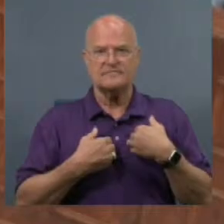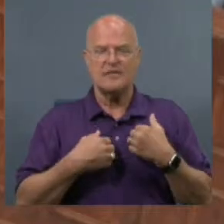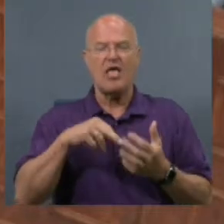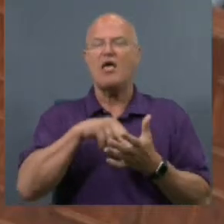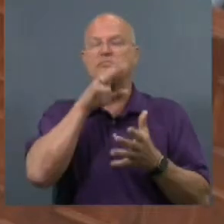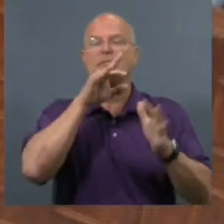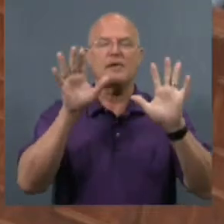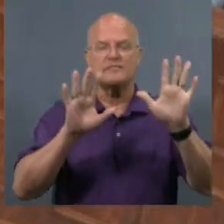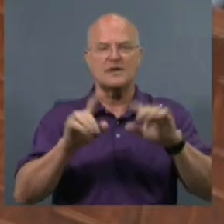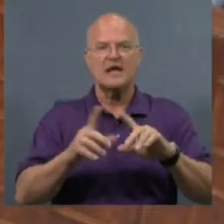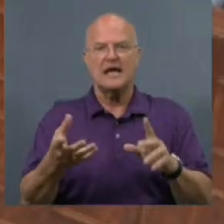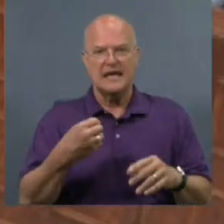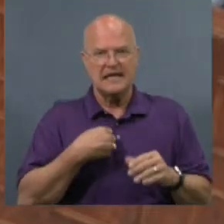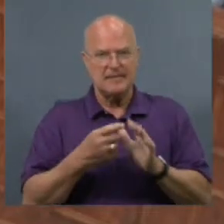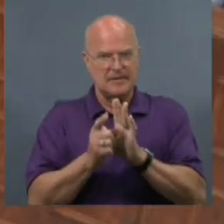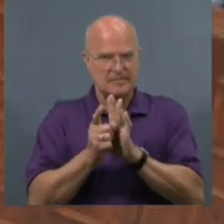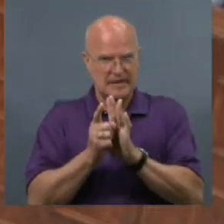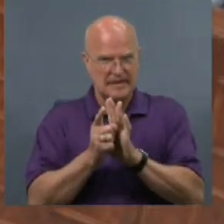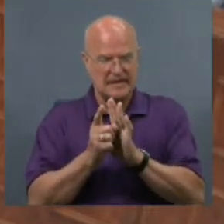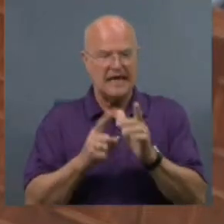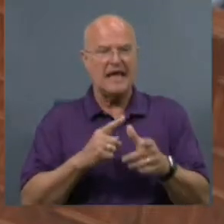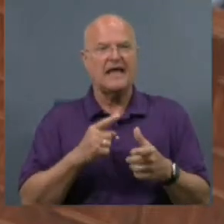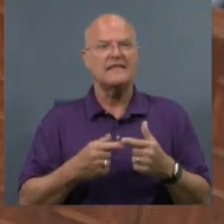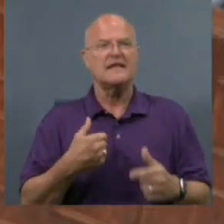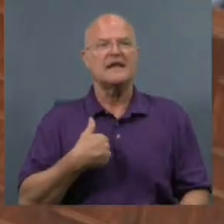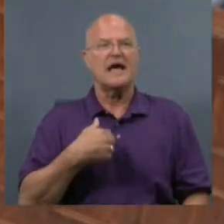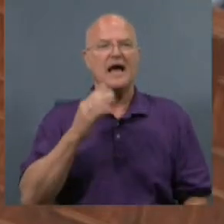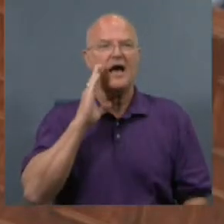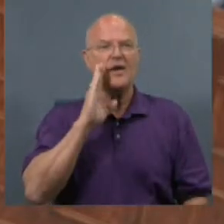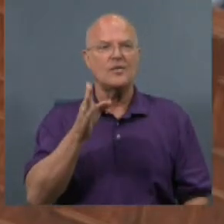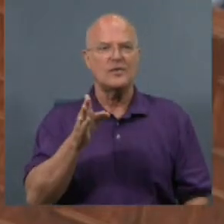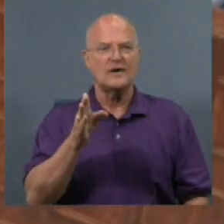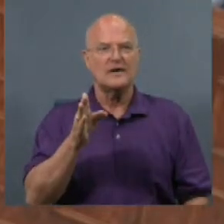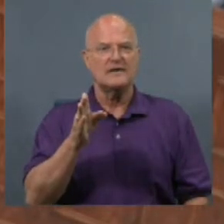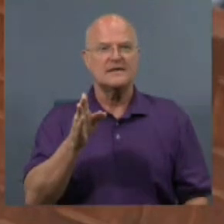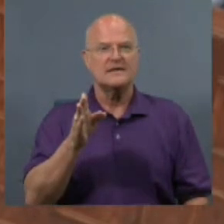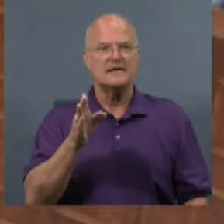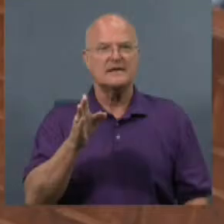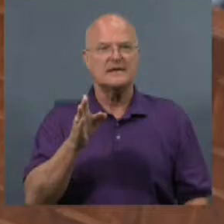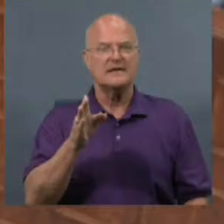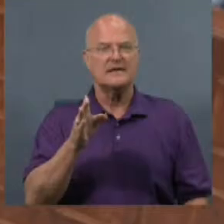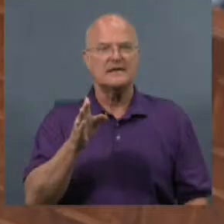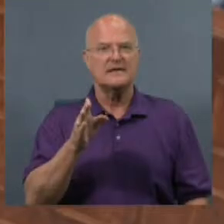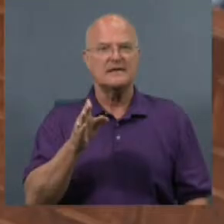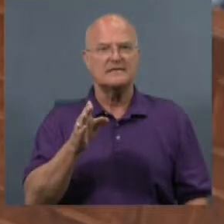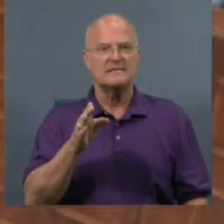stay up. If you just give me a little bit, and then I will, I'm sorry.